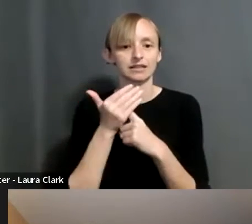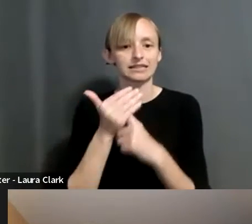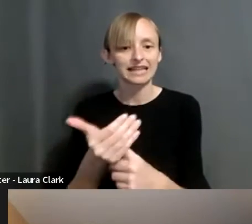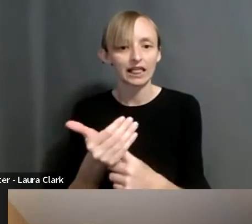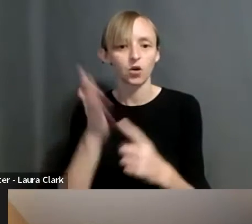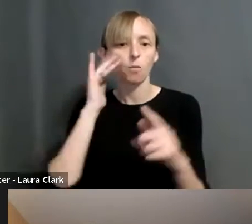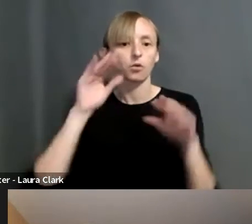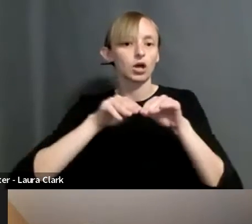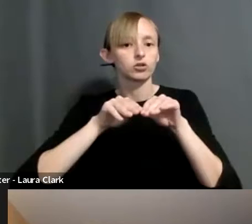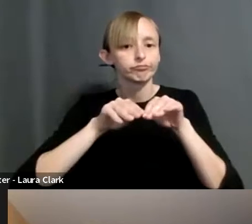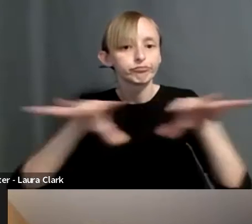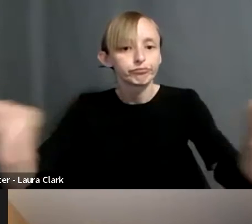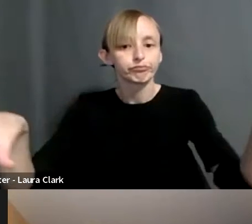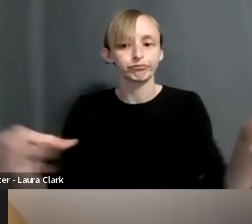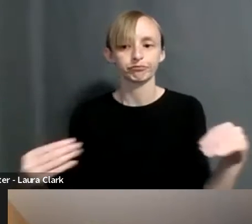more widespread.